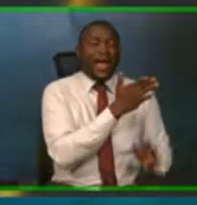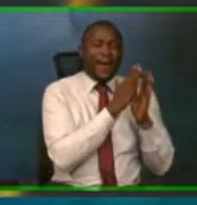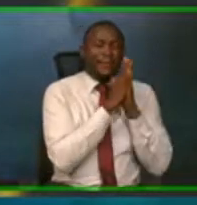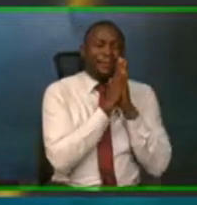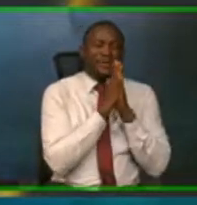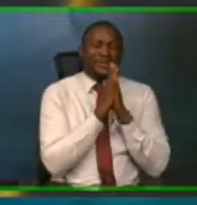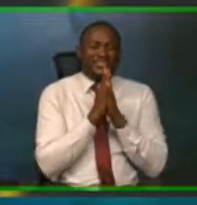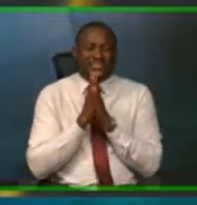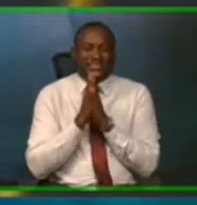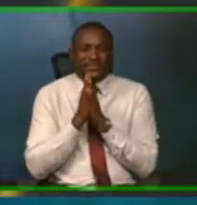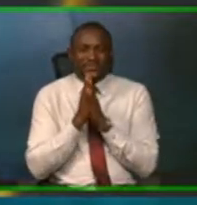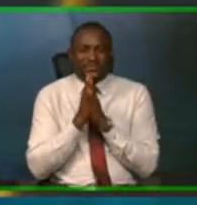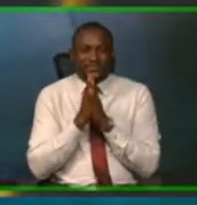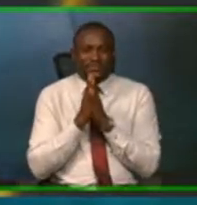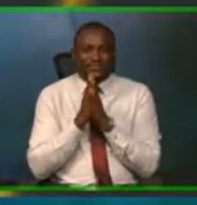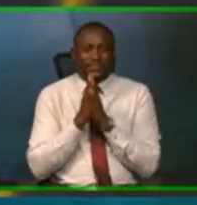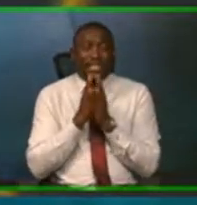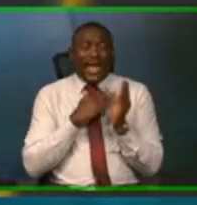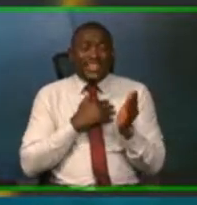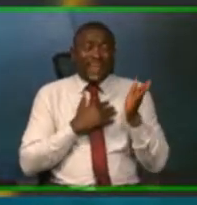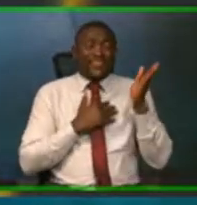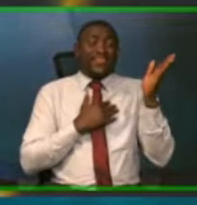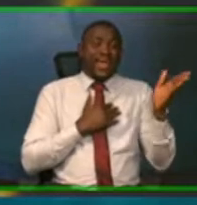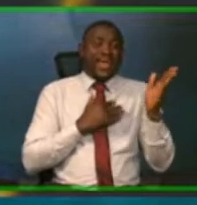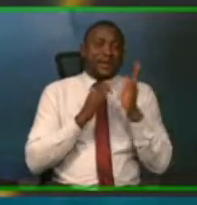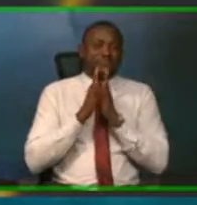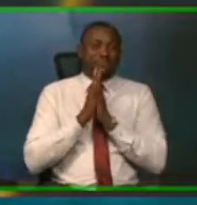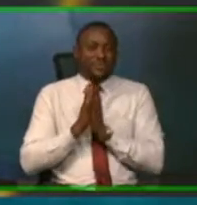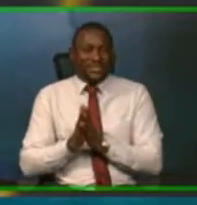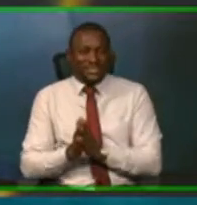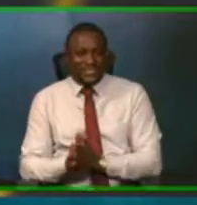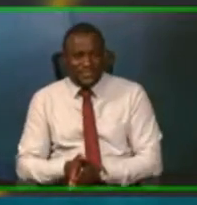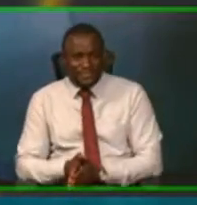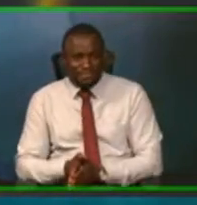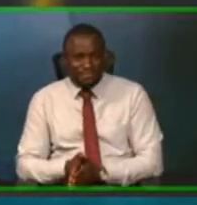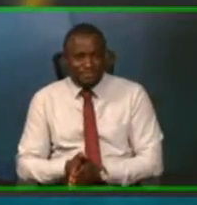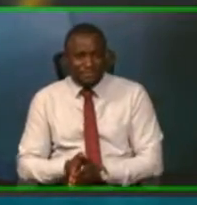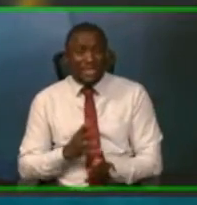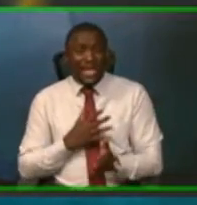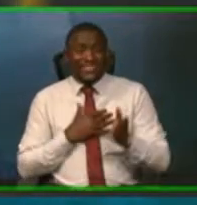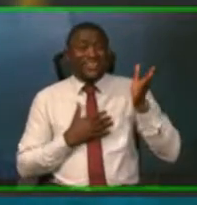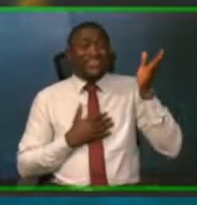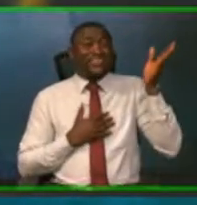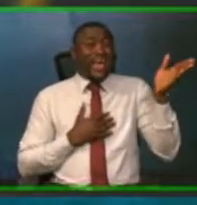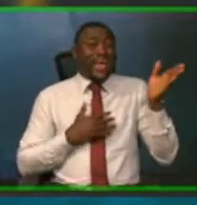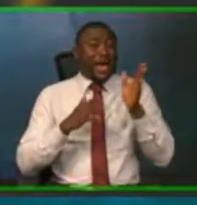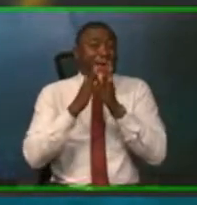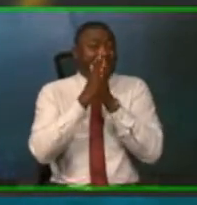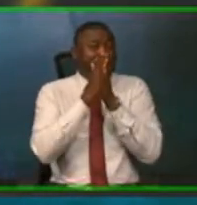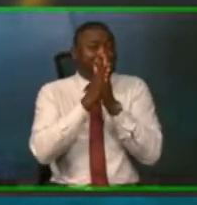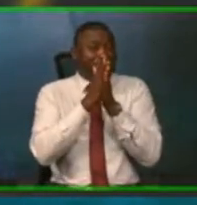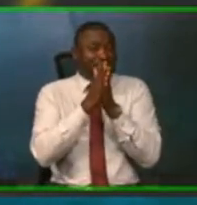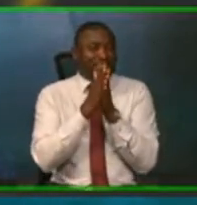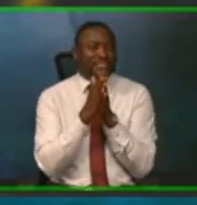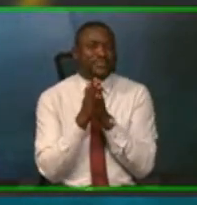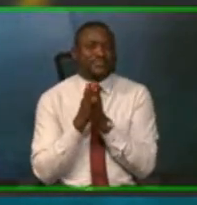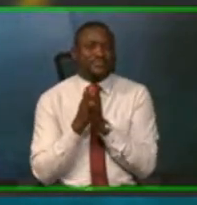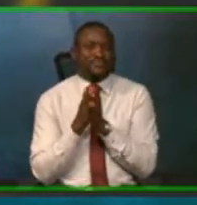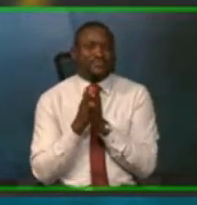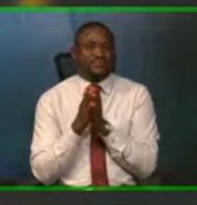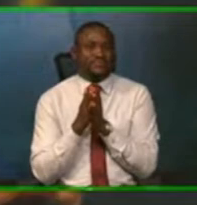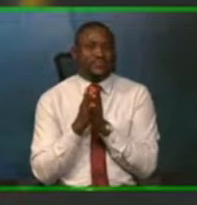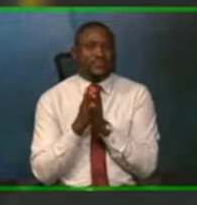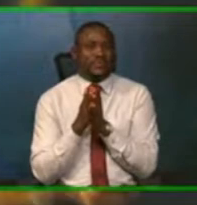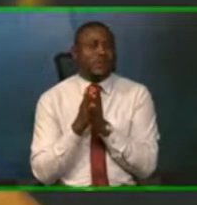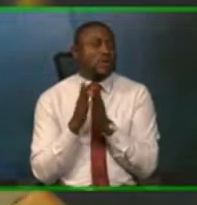prayed. And there prayed. And there prayed. So he